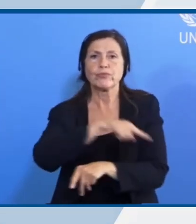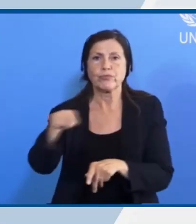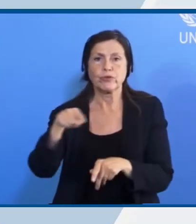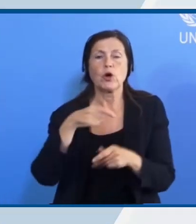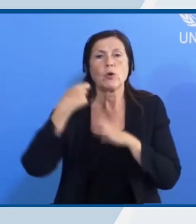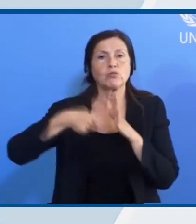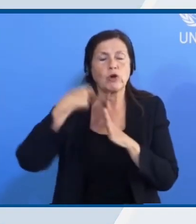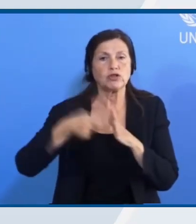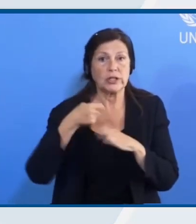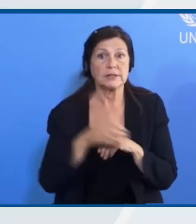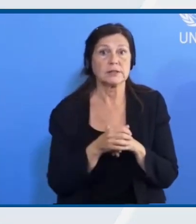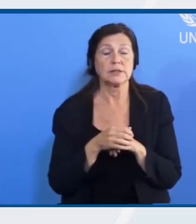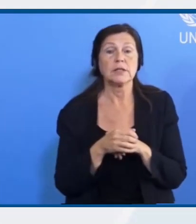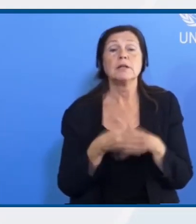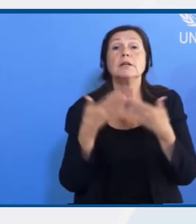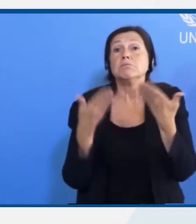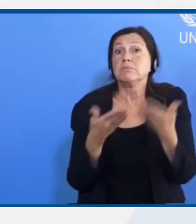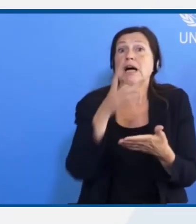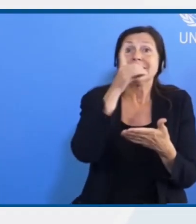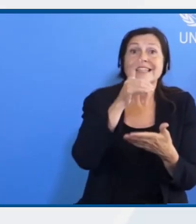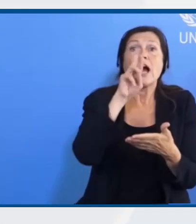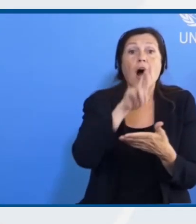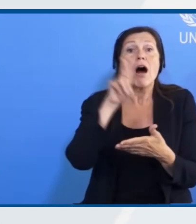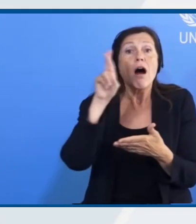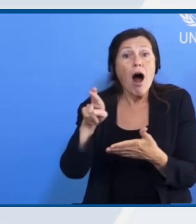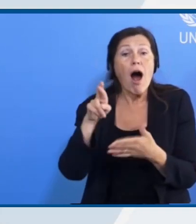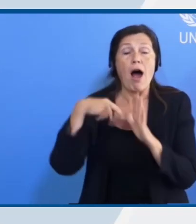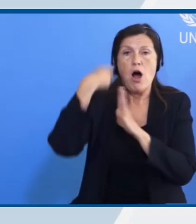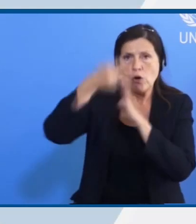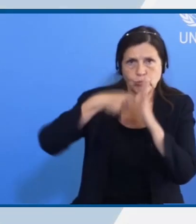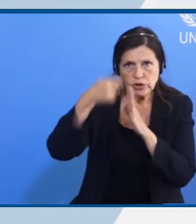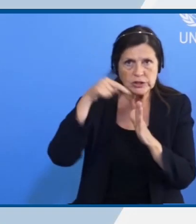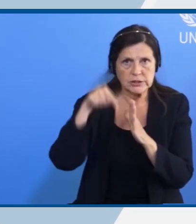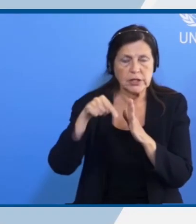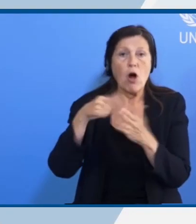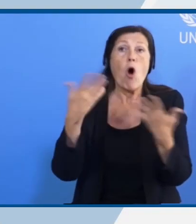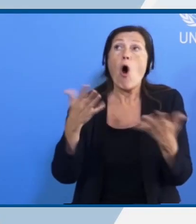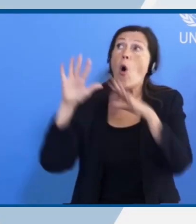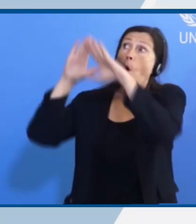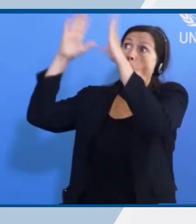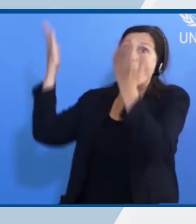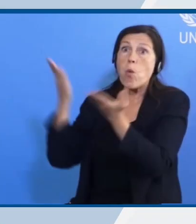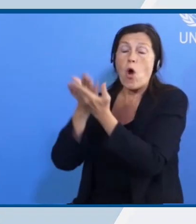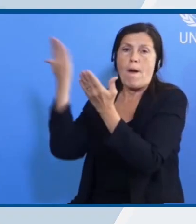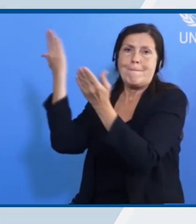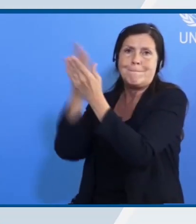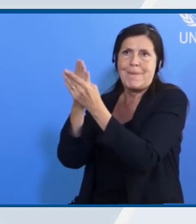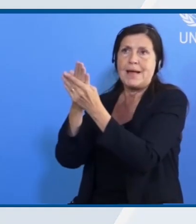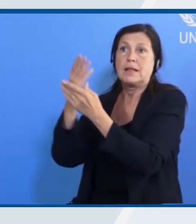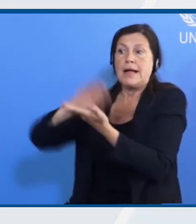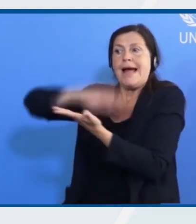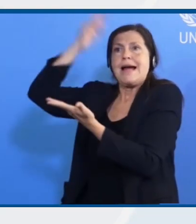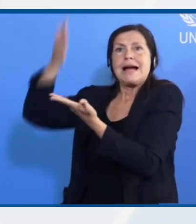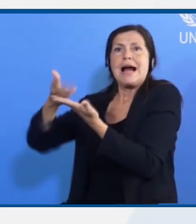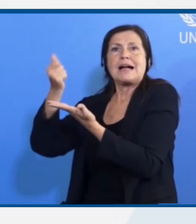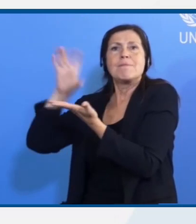social bonds for DRR projects insured or underwritten by World Bank patient capital investment? Are there